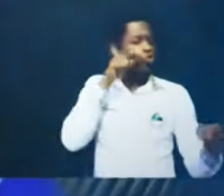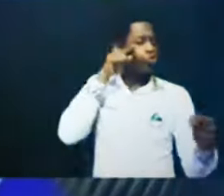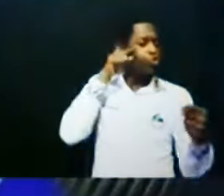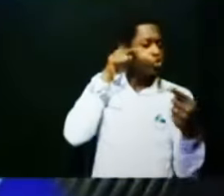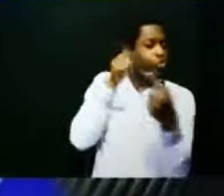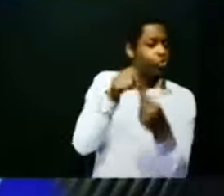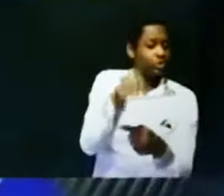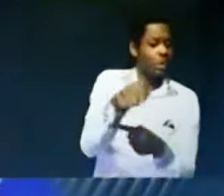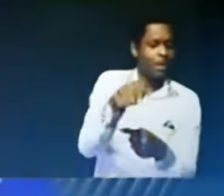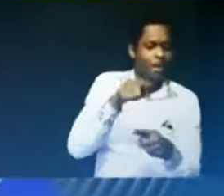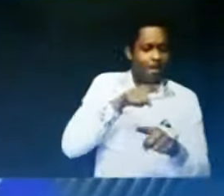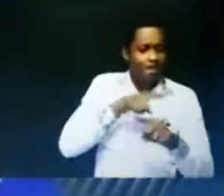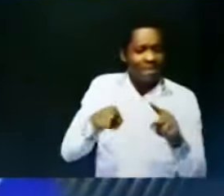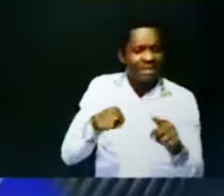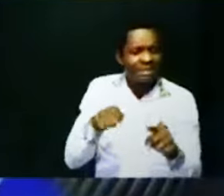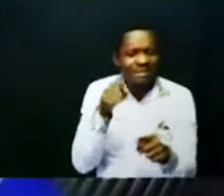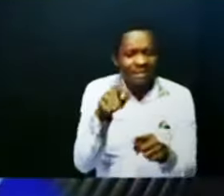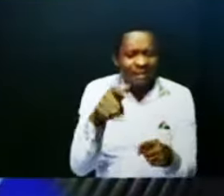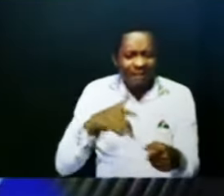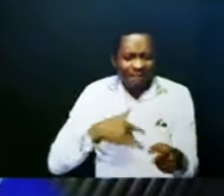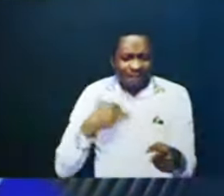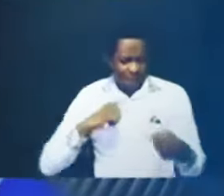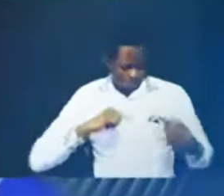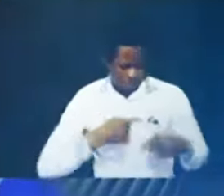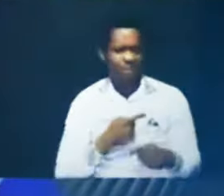But he feels the pain and